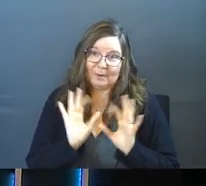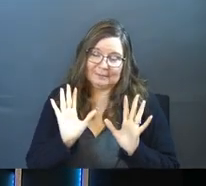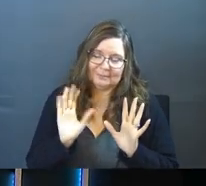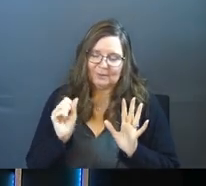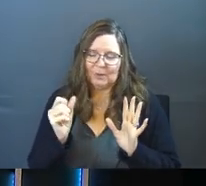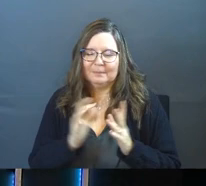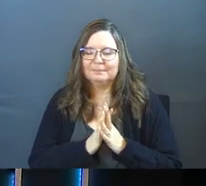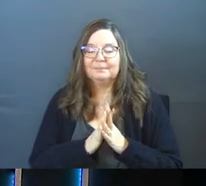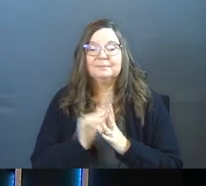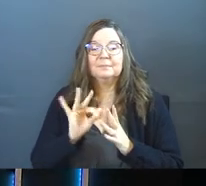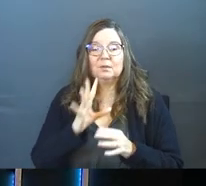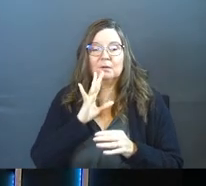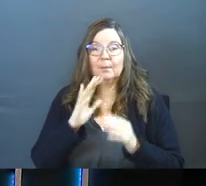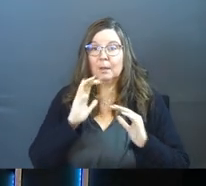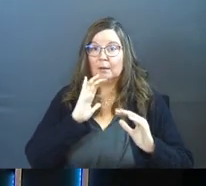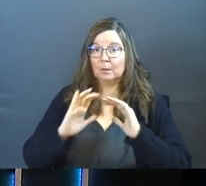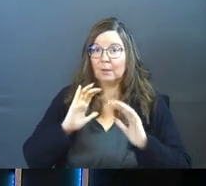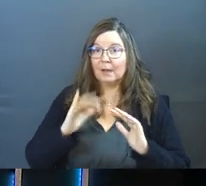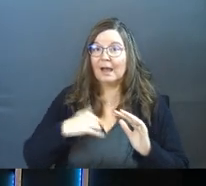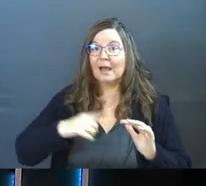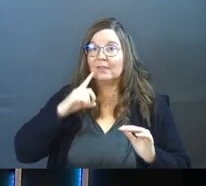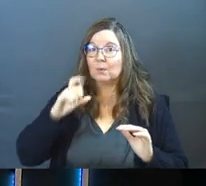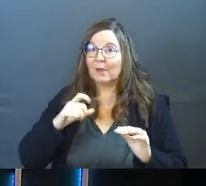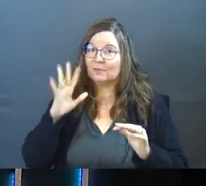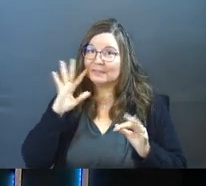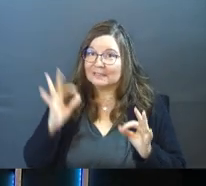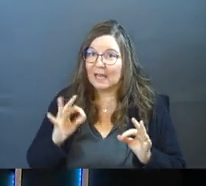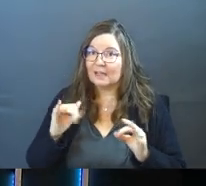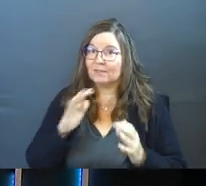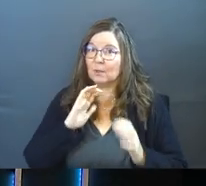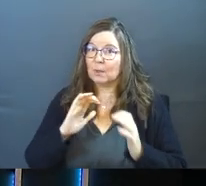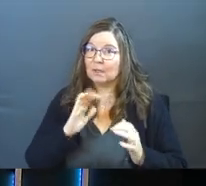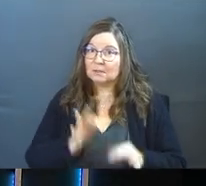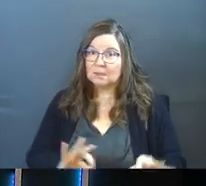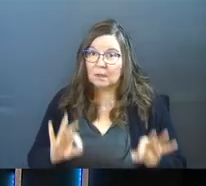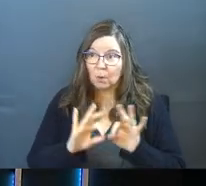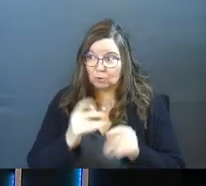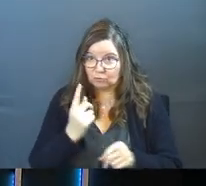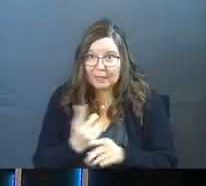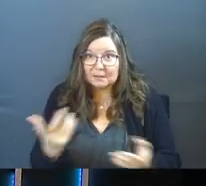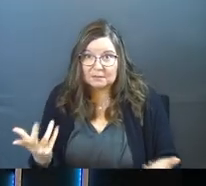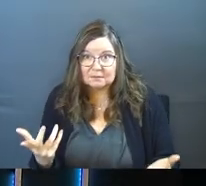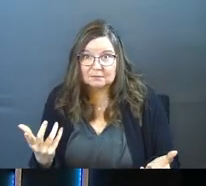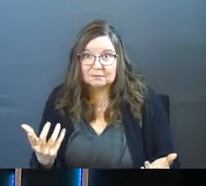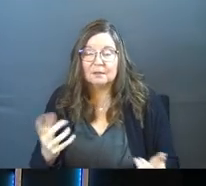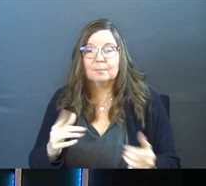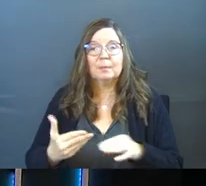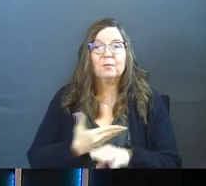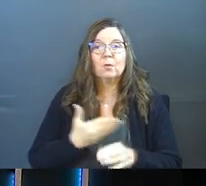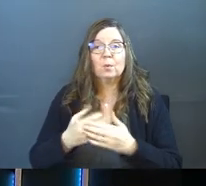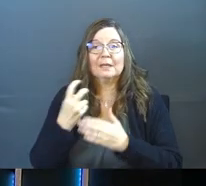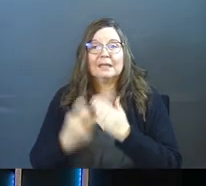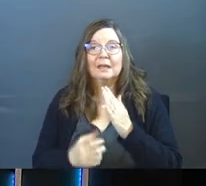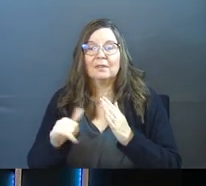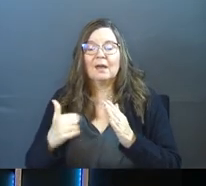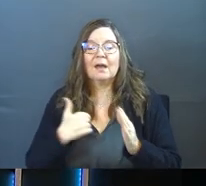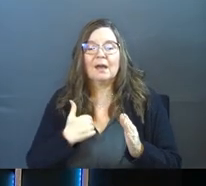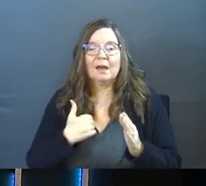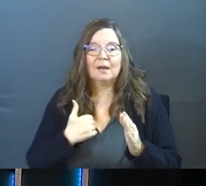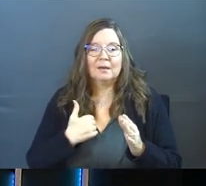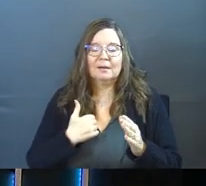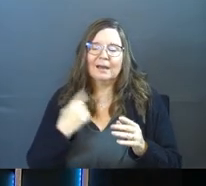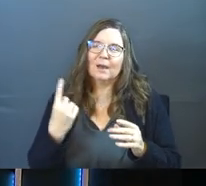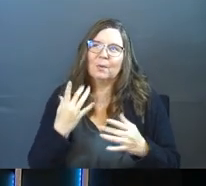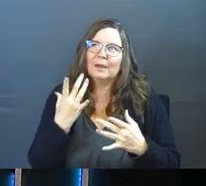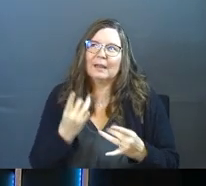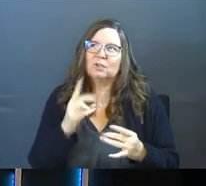So, well, if we're going to talk about communication, I think we have to decide if communication is important, right? But before we get into that,